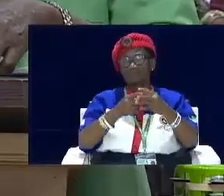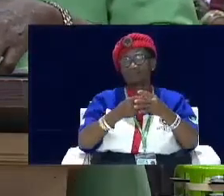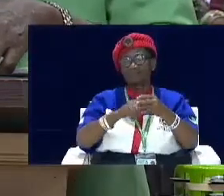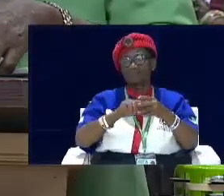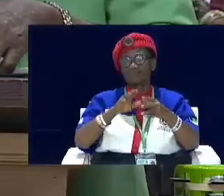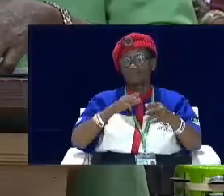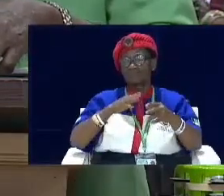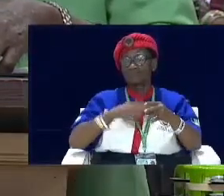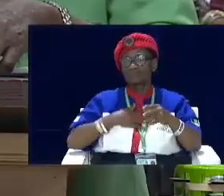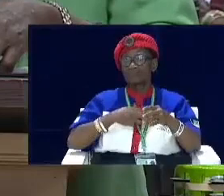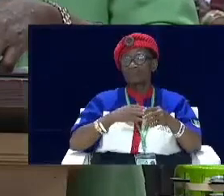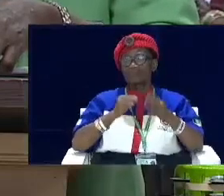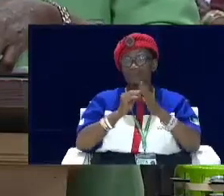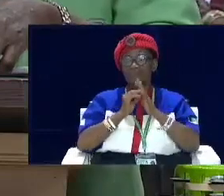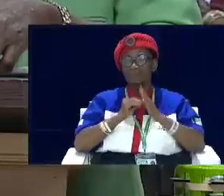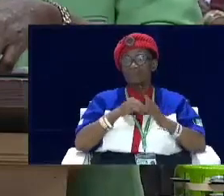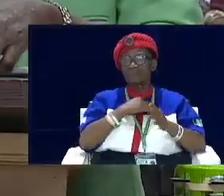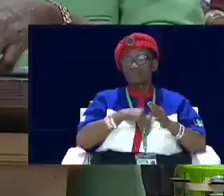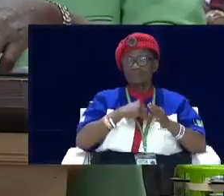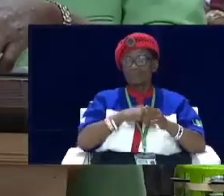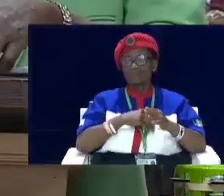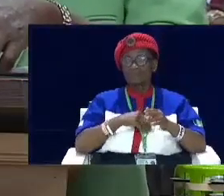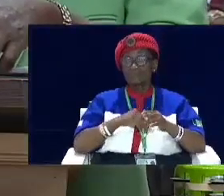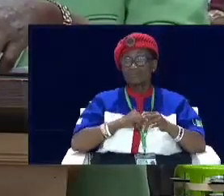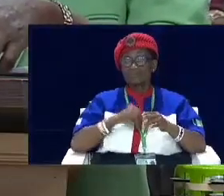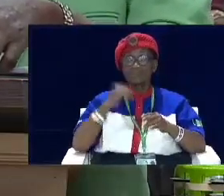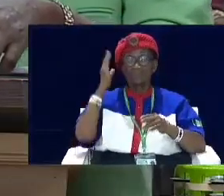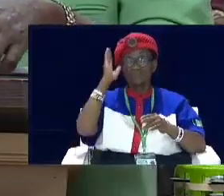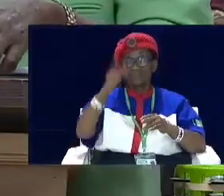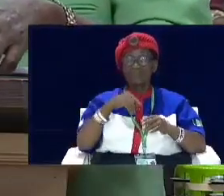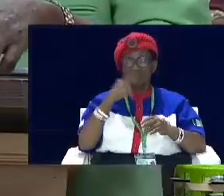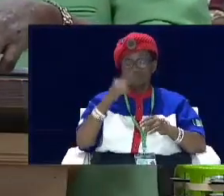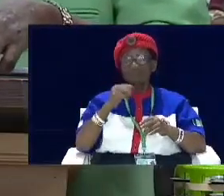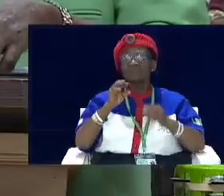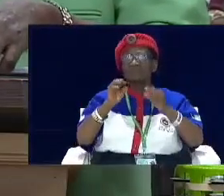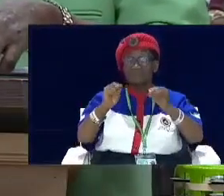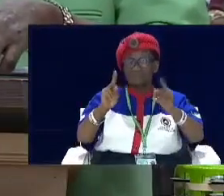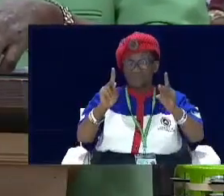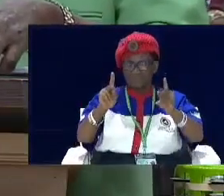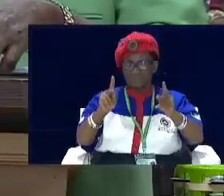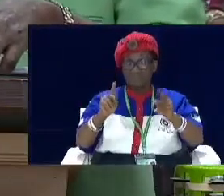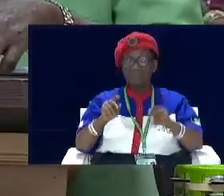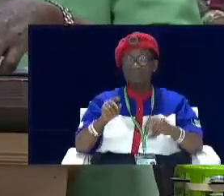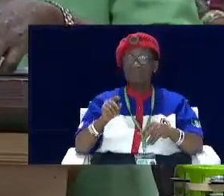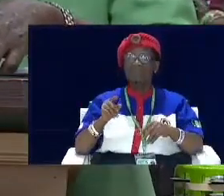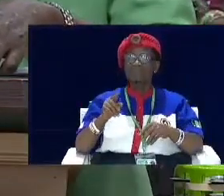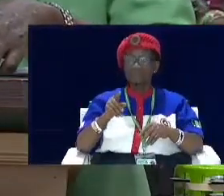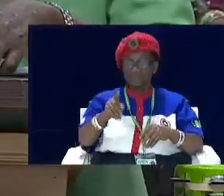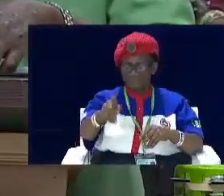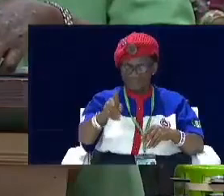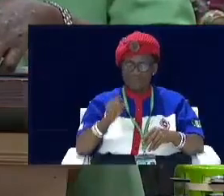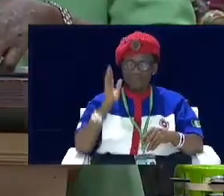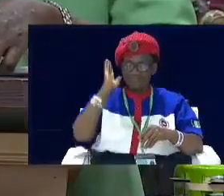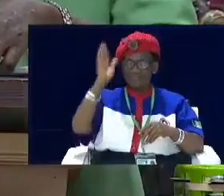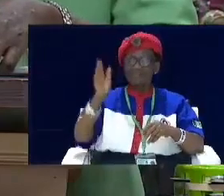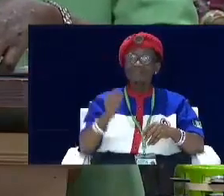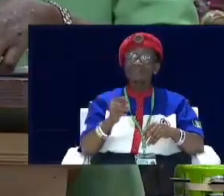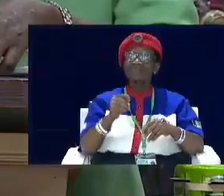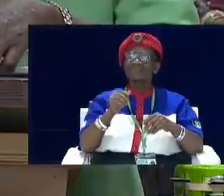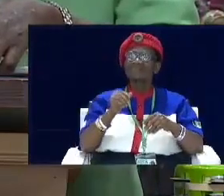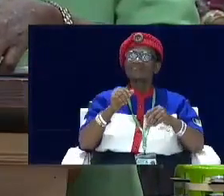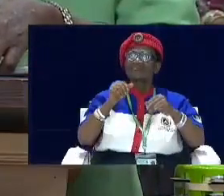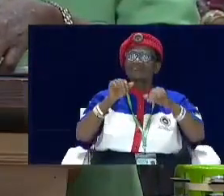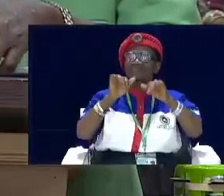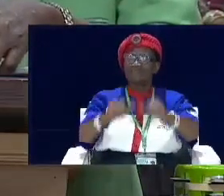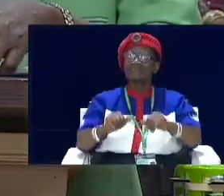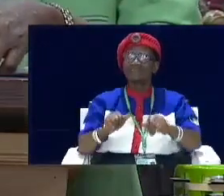I say yes sir. Be ni sir. And you will always remain my father. I say yes, sir. Eni baba mi le si ma je